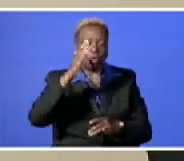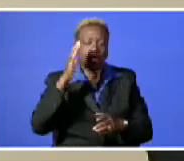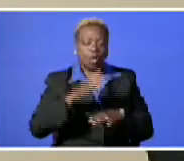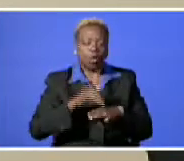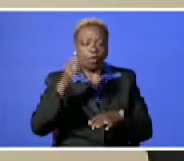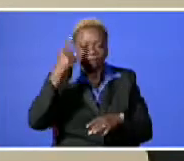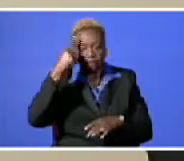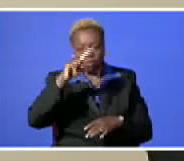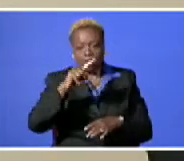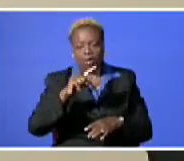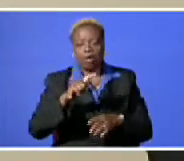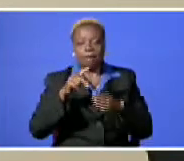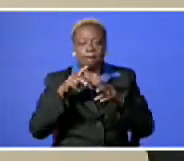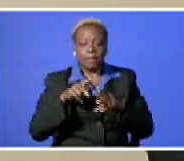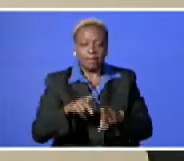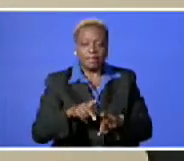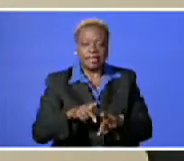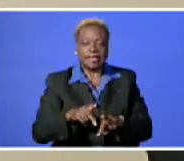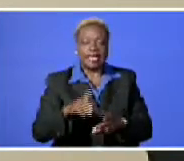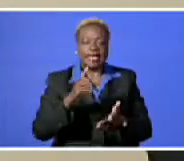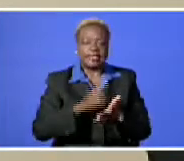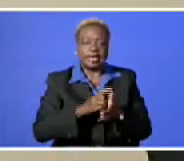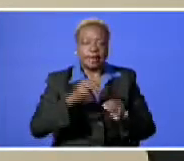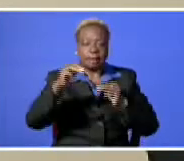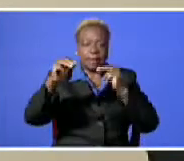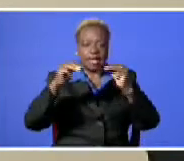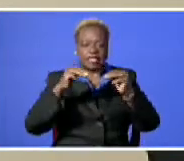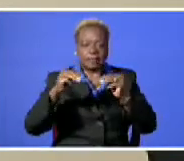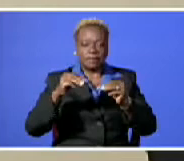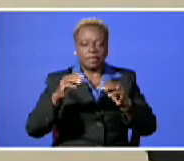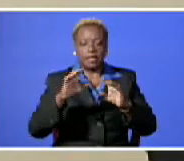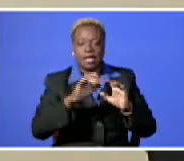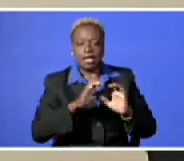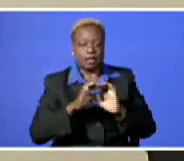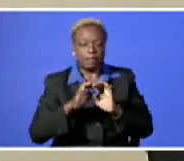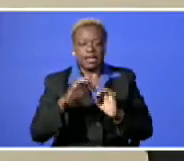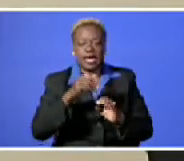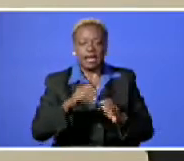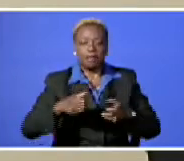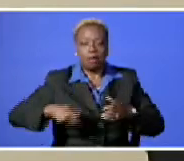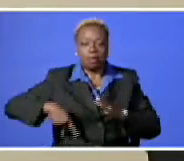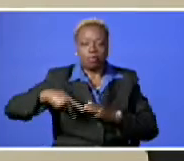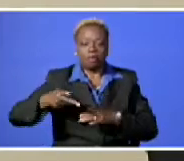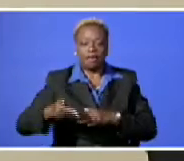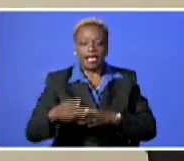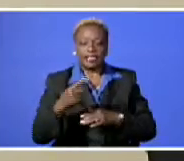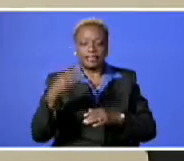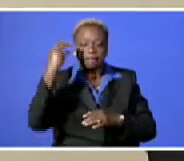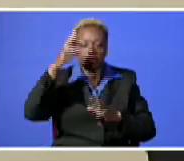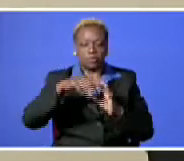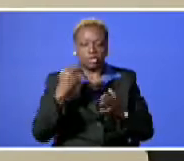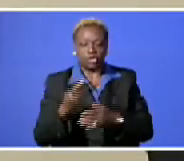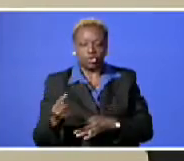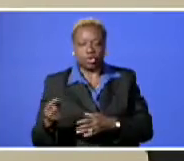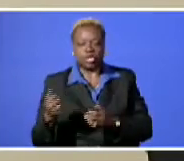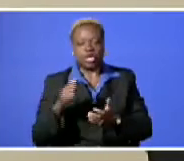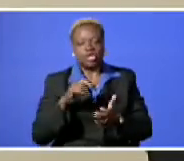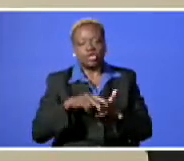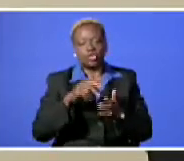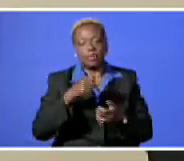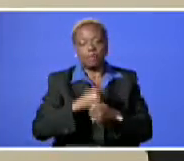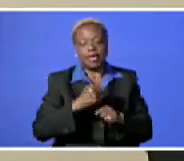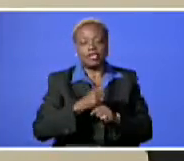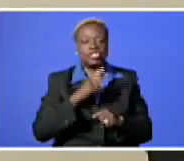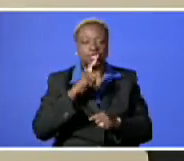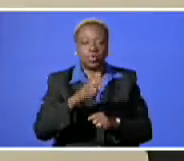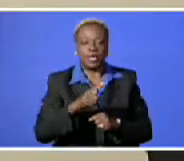of a permanent debt management committee and also provide the ministry with the tools to be able to ensure that we undertake what's